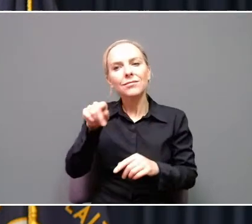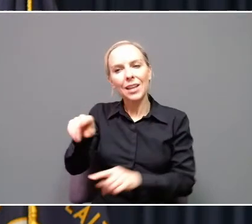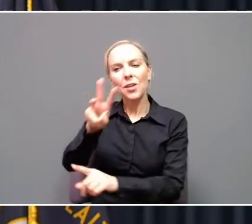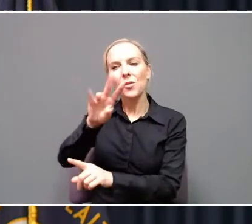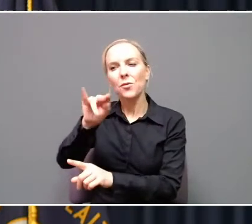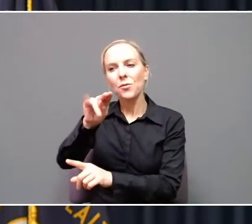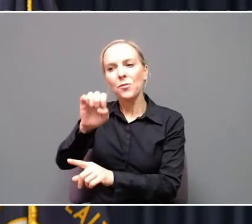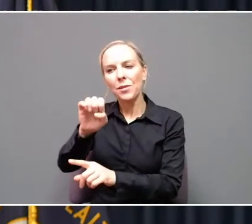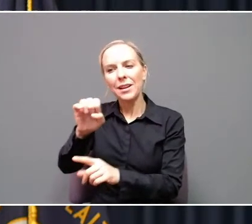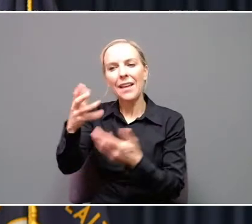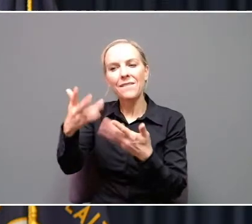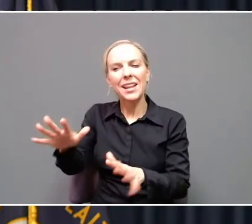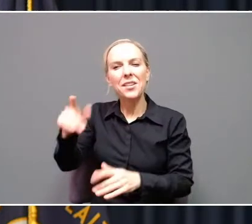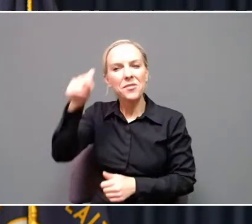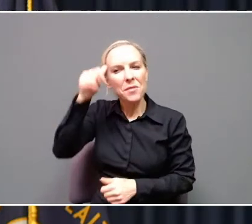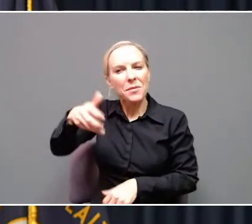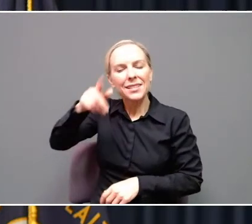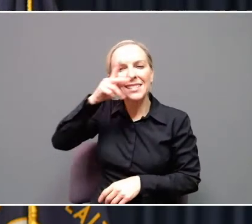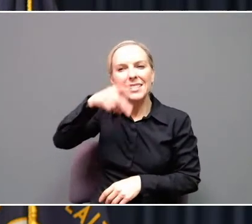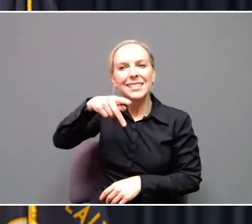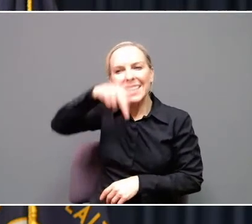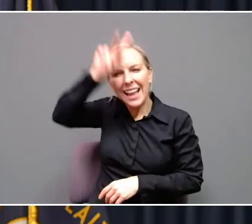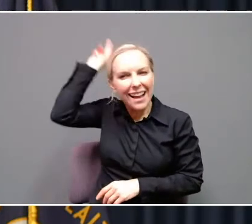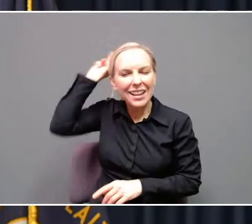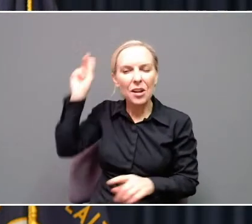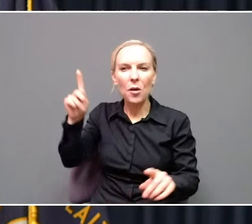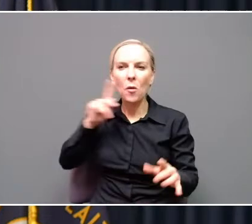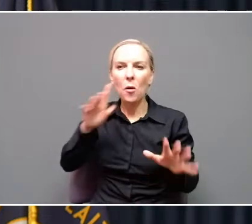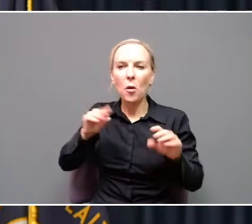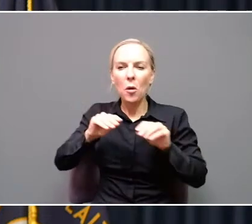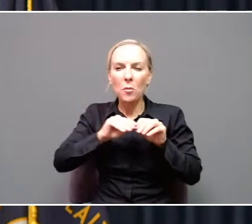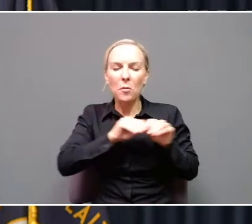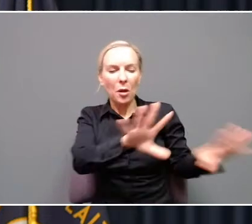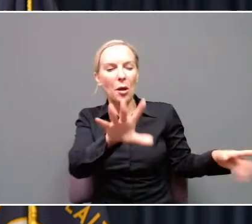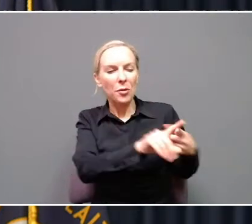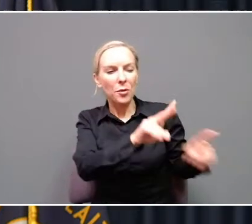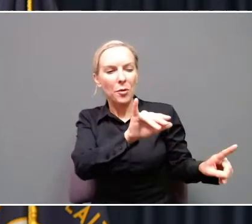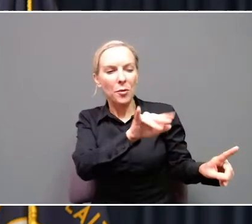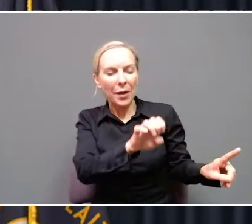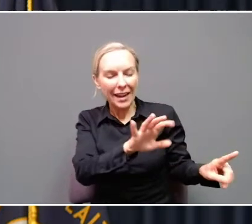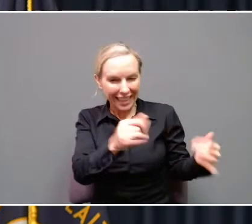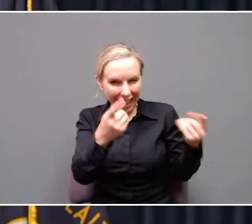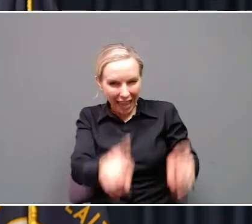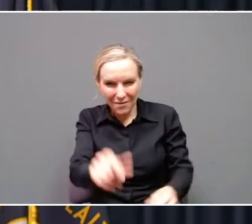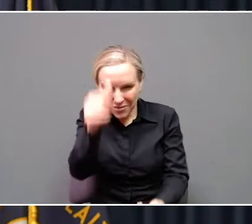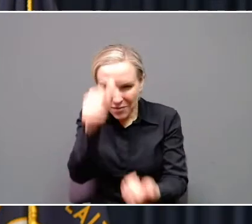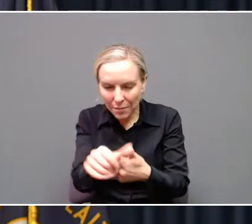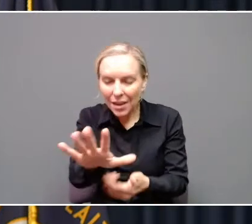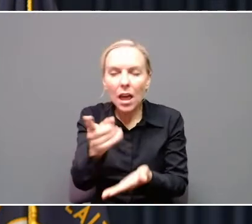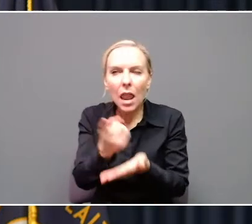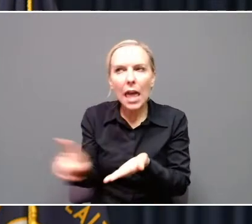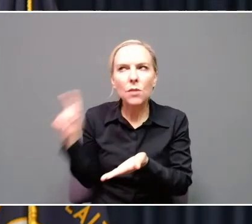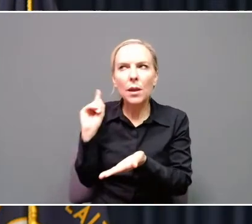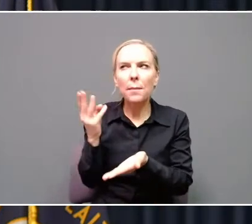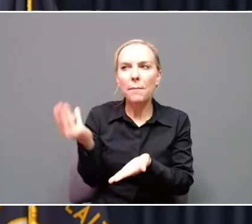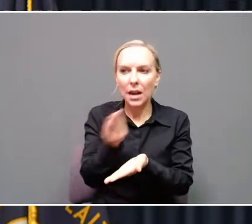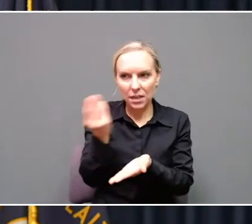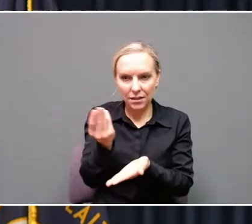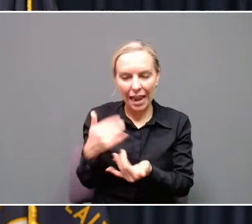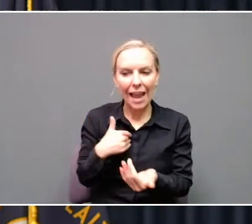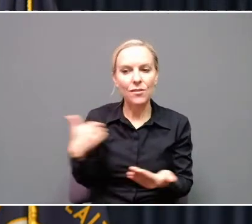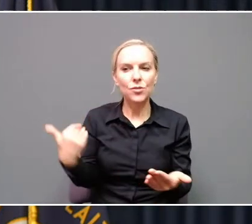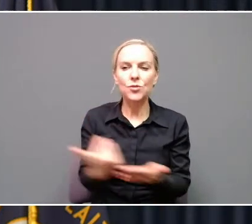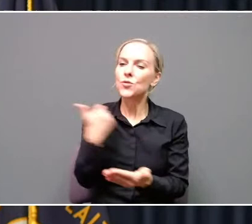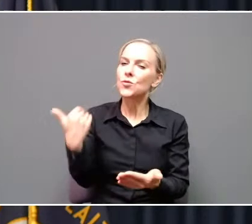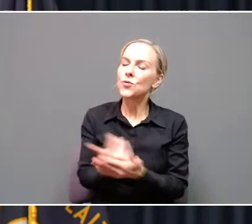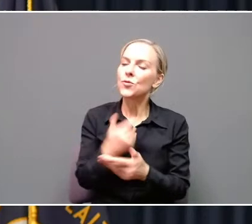skunked. But last week, I think it was Monday of last week, we had a new